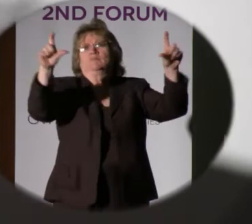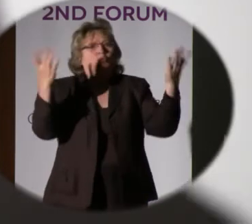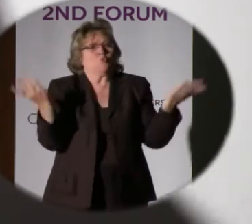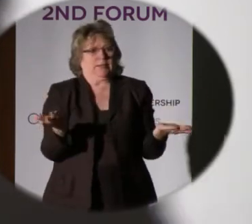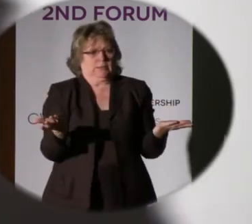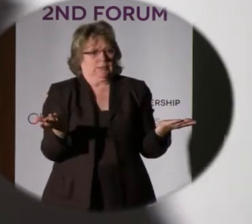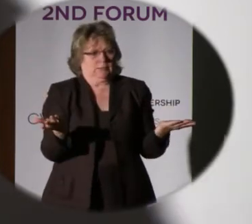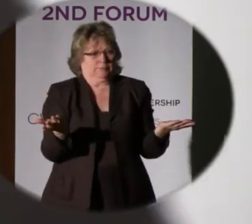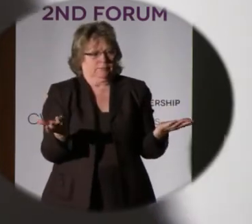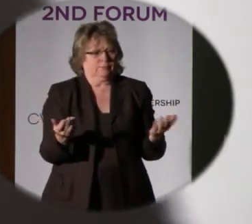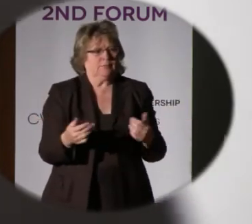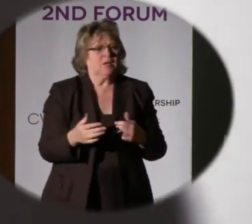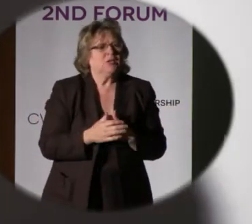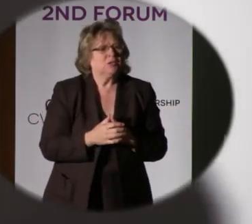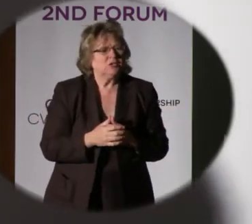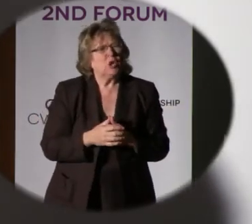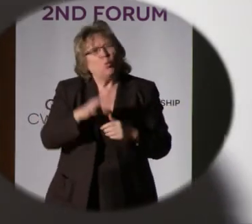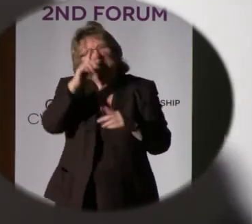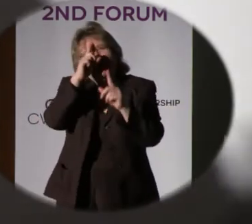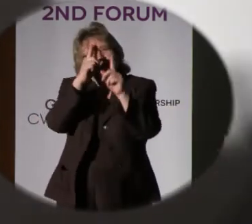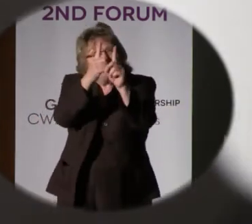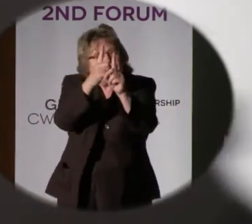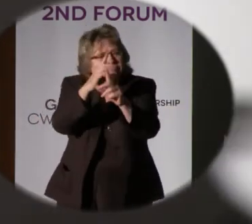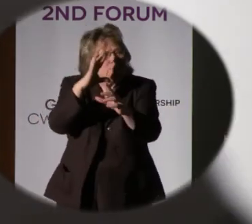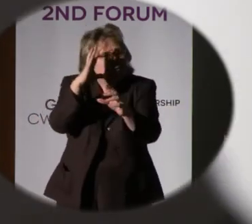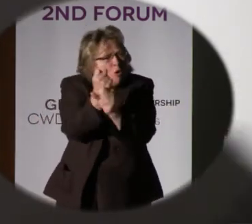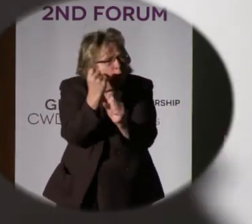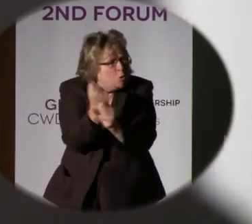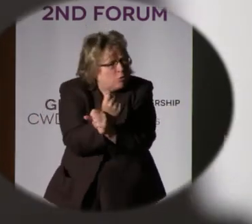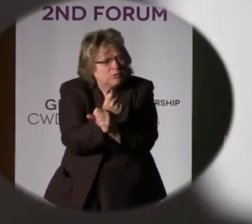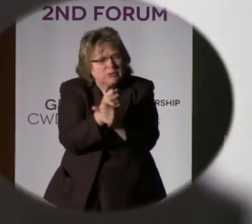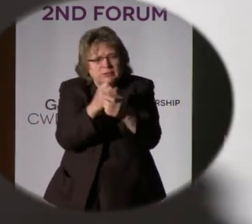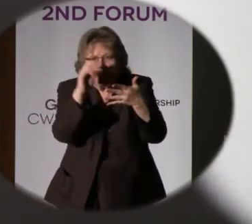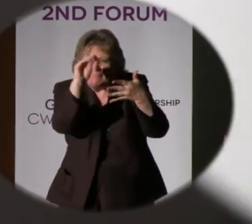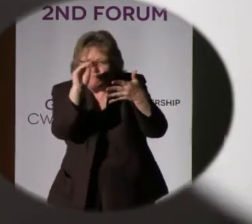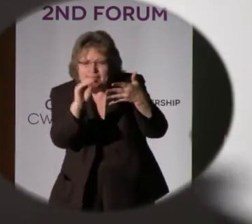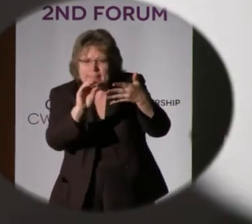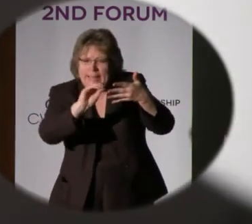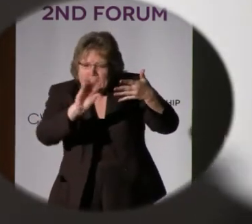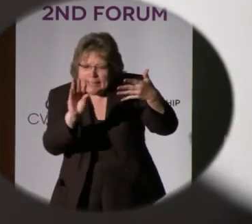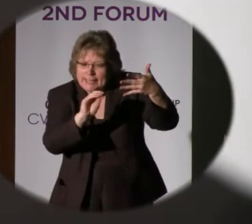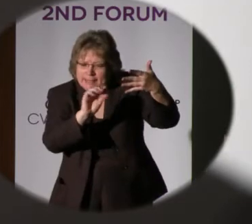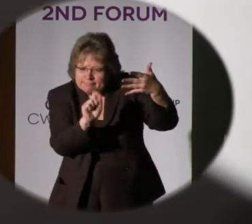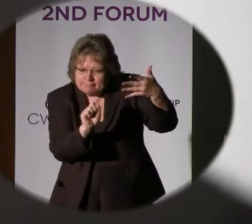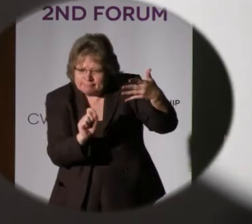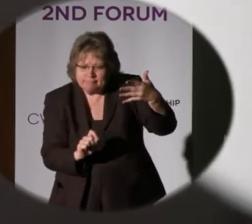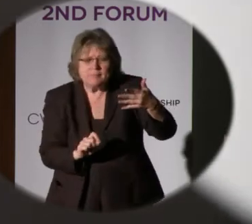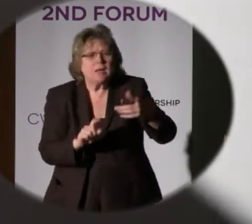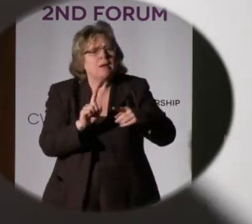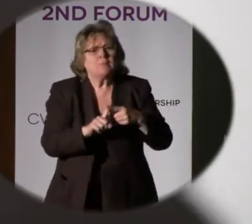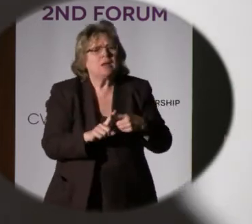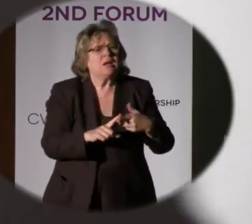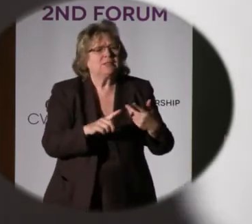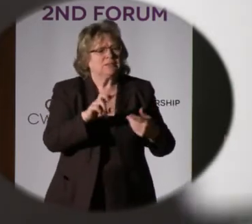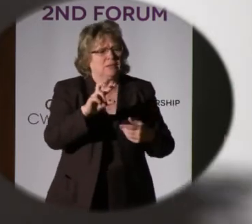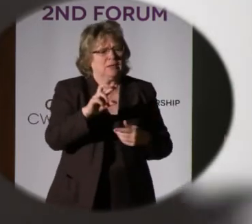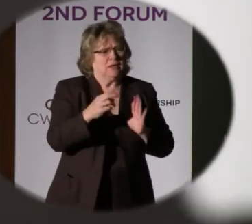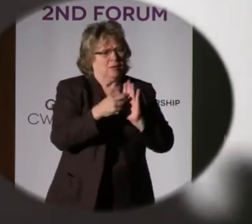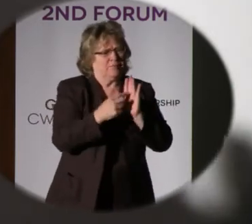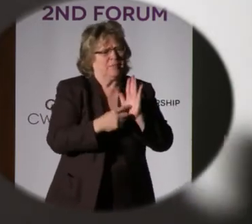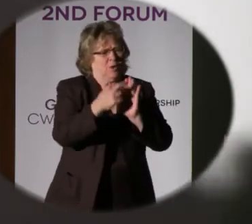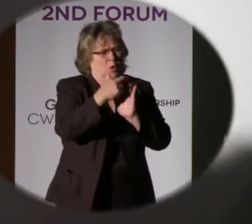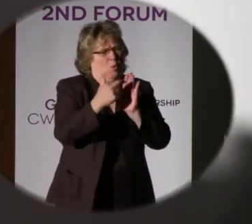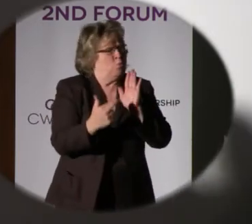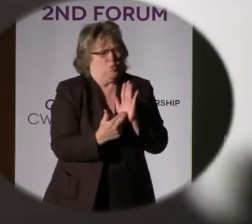first. We define our goal and our objectives, and we also develop a rules of engagement. And then there